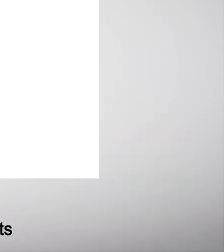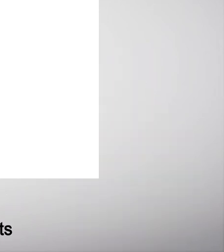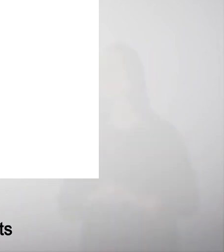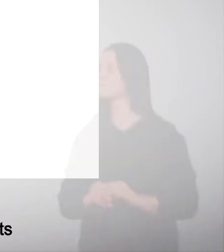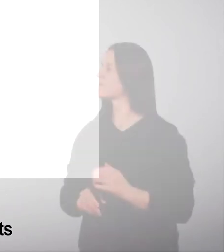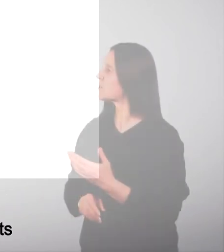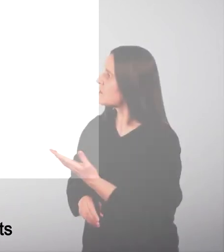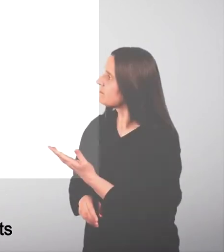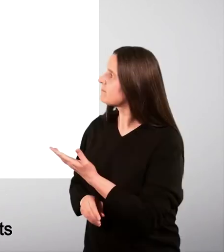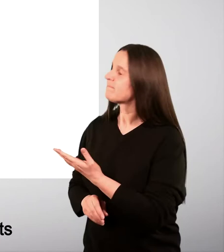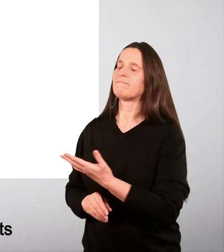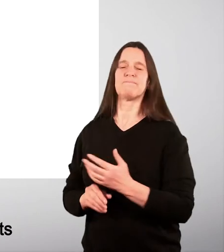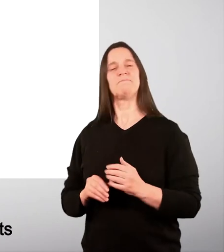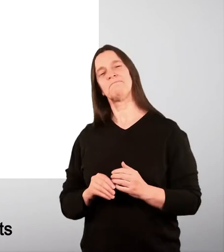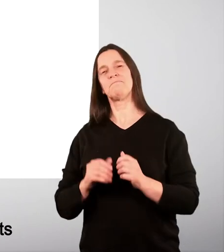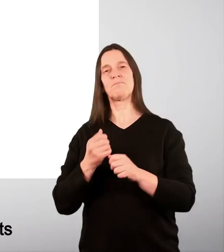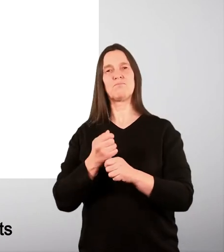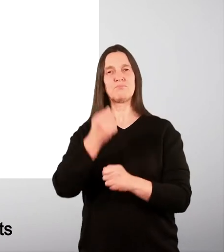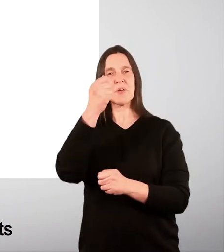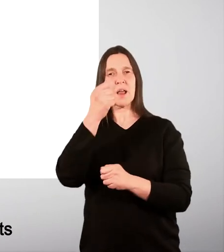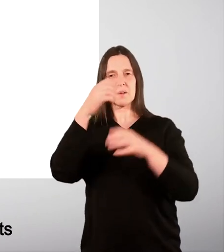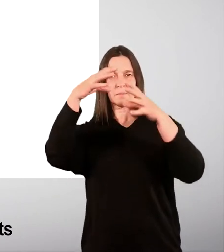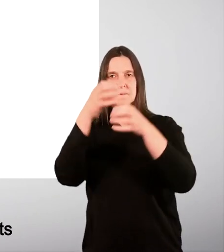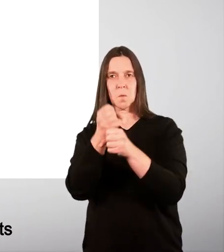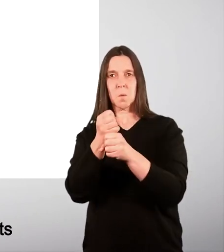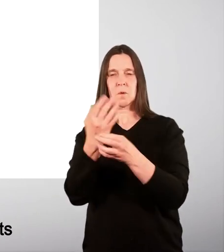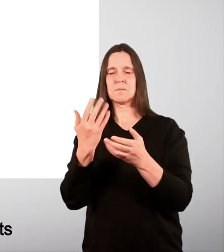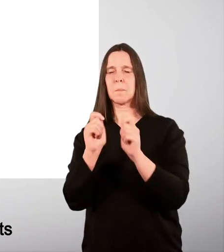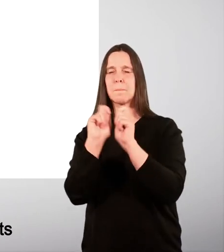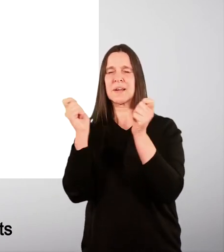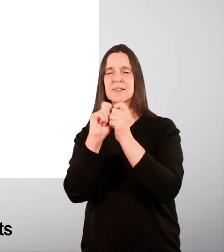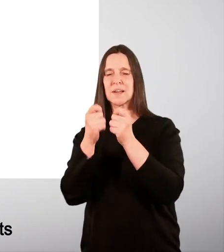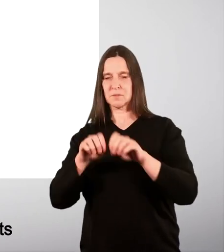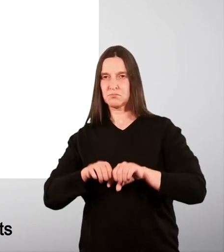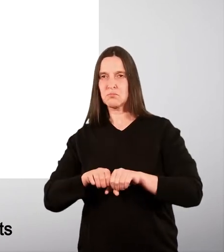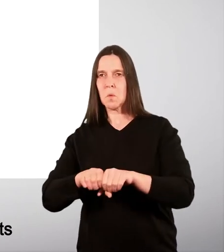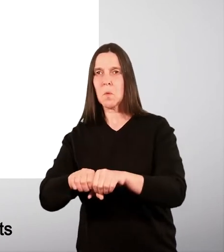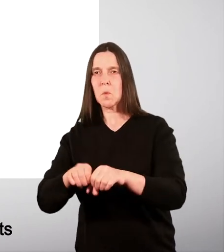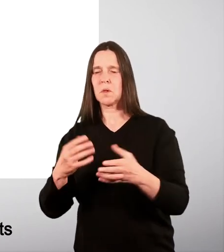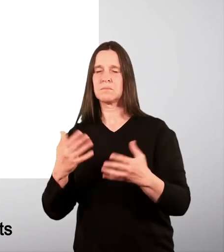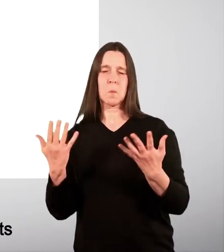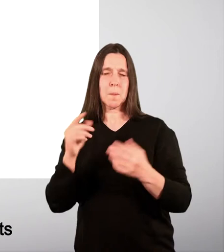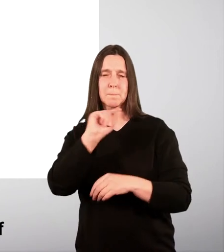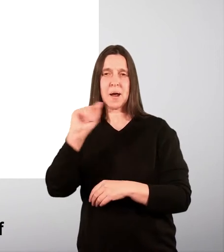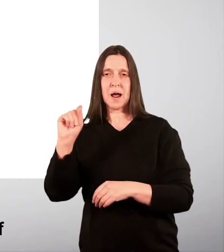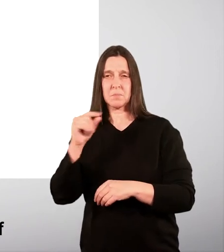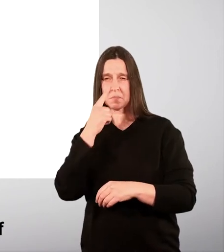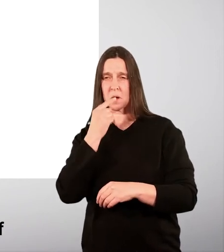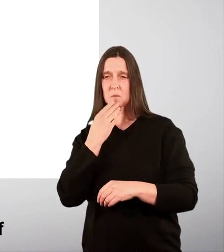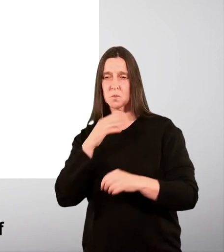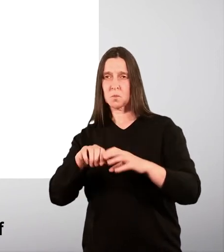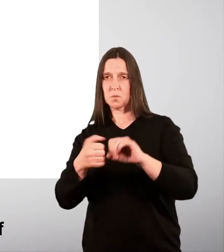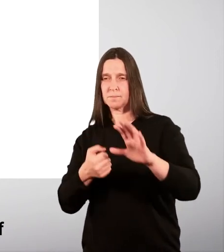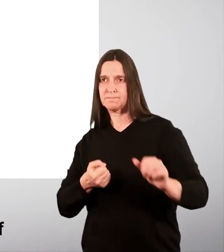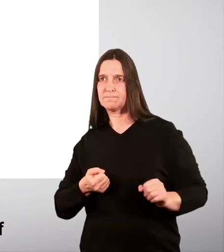Similarly, a folded umbrella, a rolled up magazine, and a pen are all everyday objects that can be used